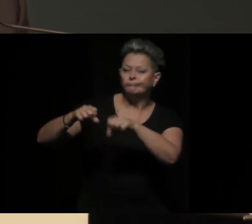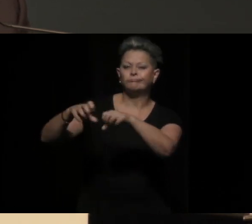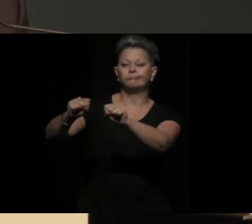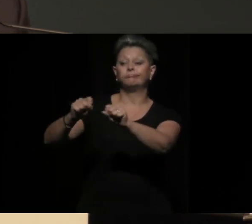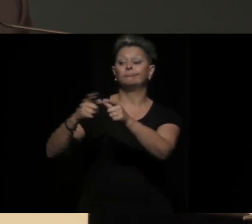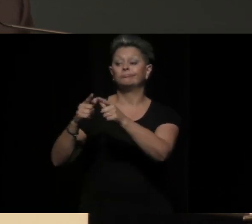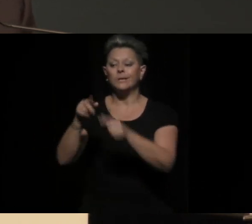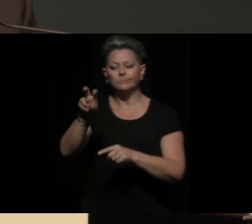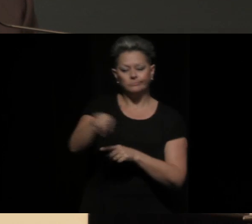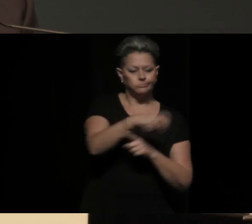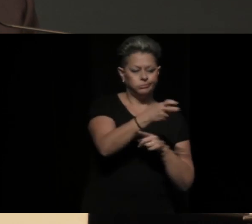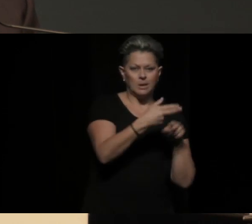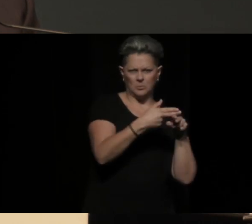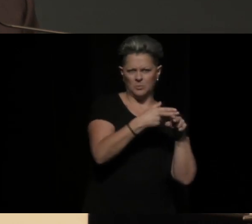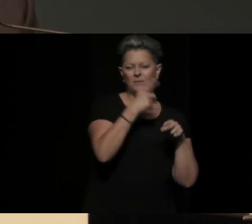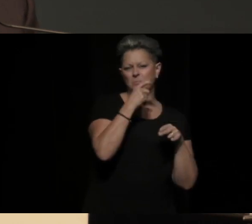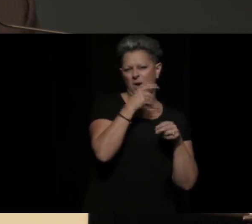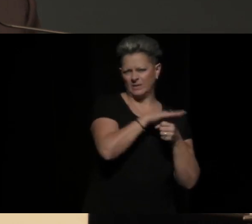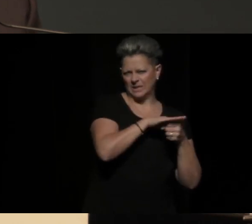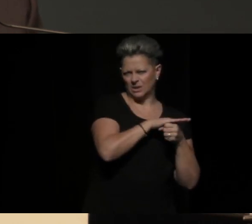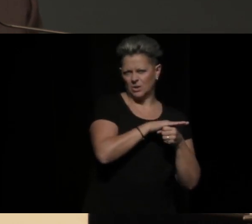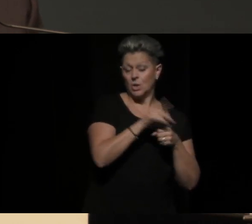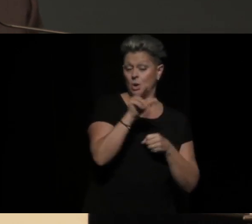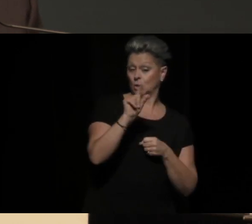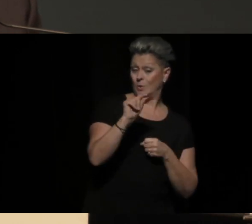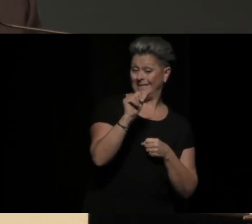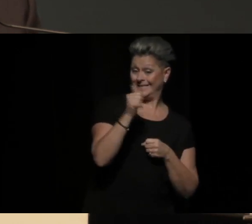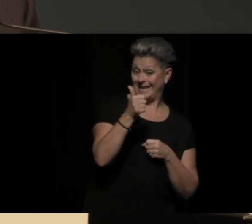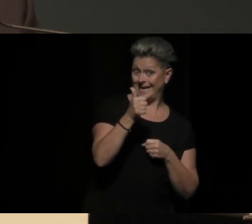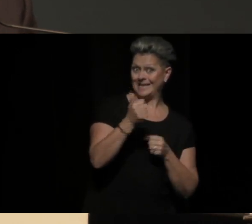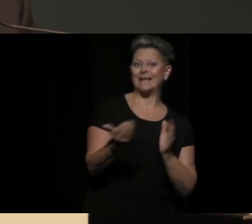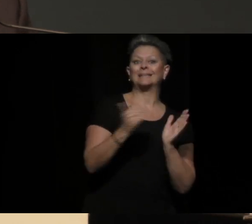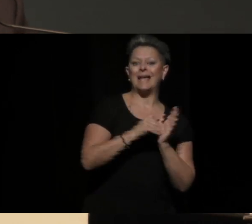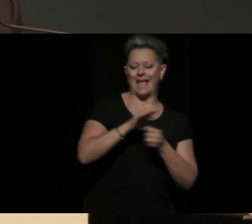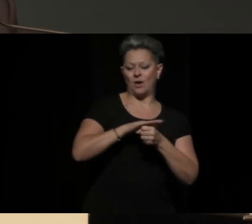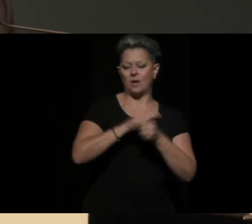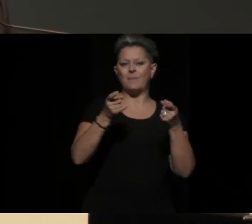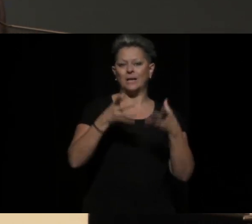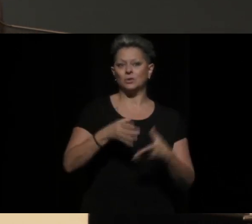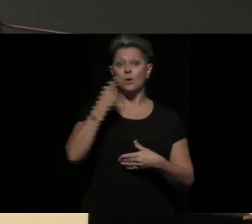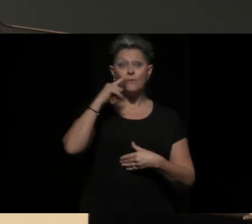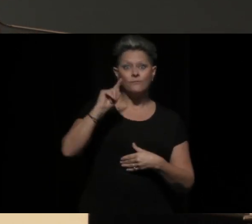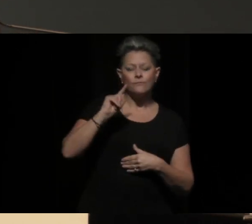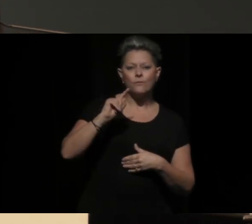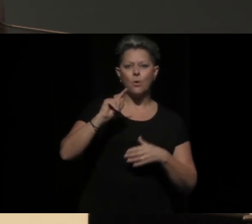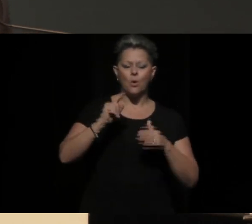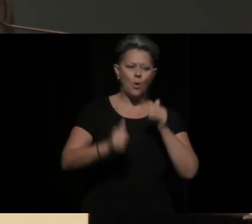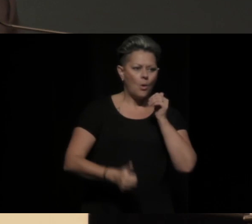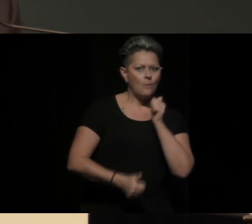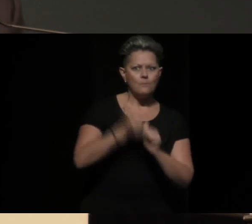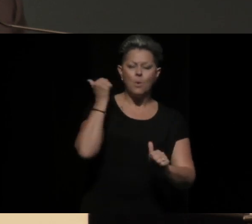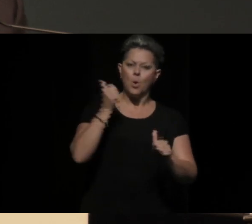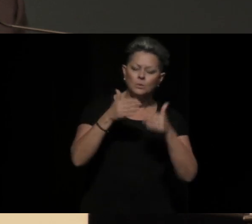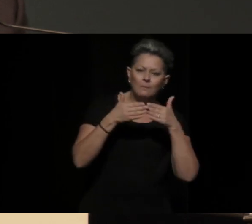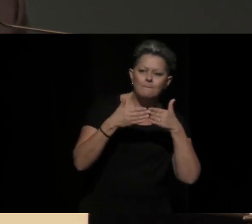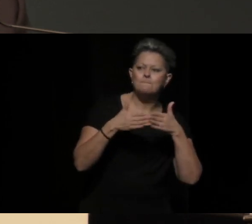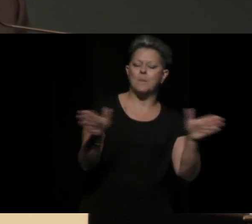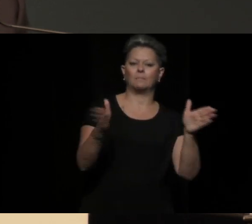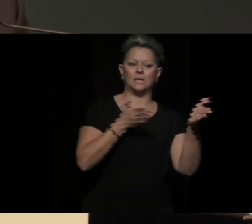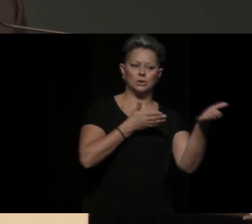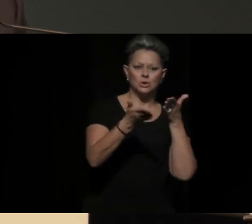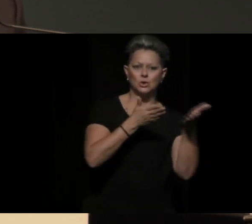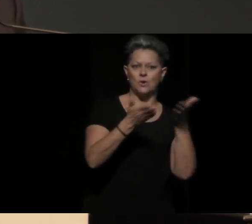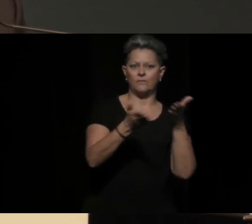sector. In 2010, he returned to become area manager for the highest concentration of public servants in